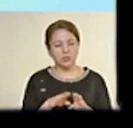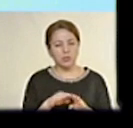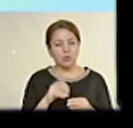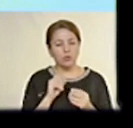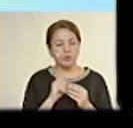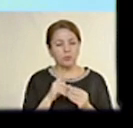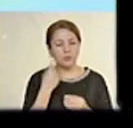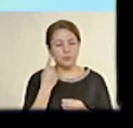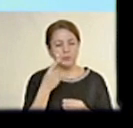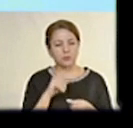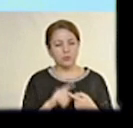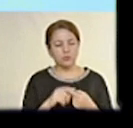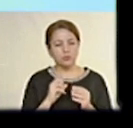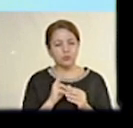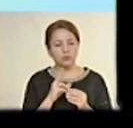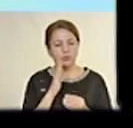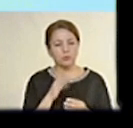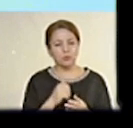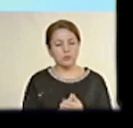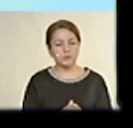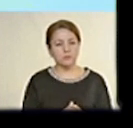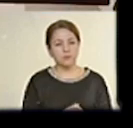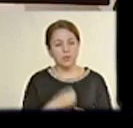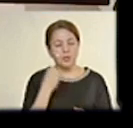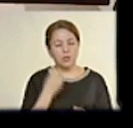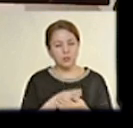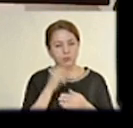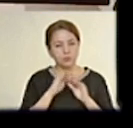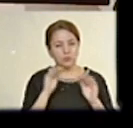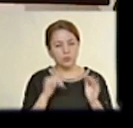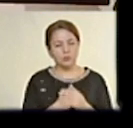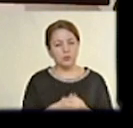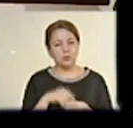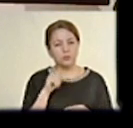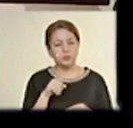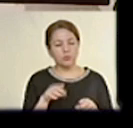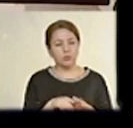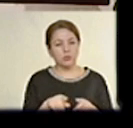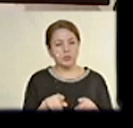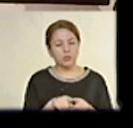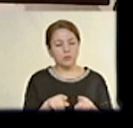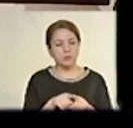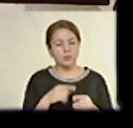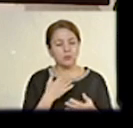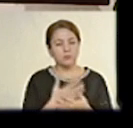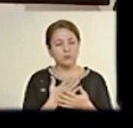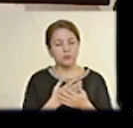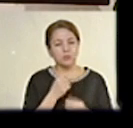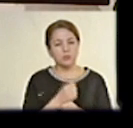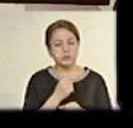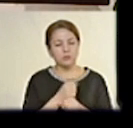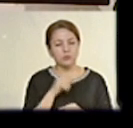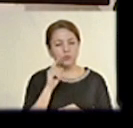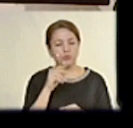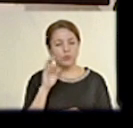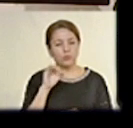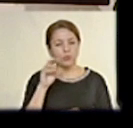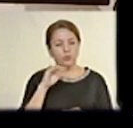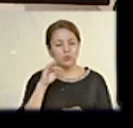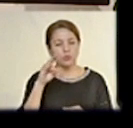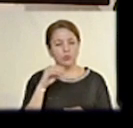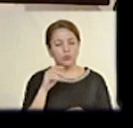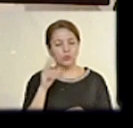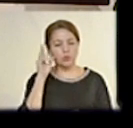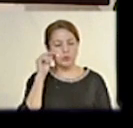ni qo'shsak 12 ga teng ekan. Aziz o'quvchilar, bu kabi misollarni ishlayotganingizda mana shu butun sonni kasr